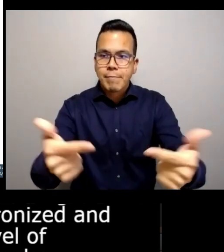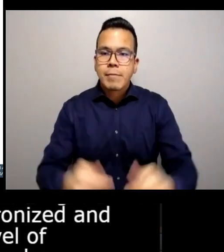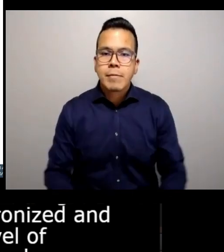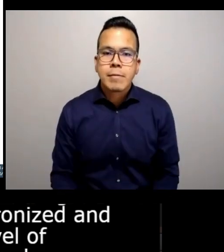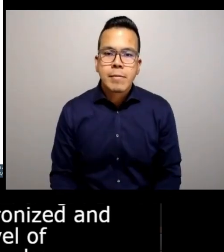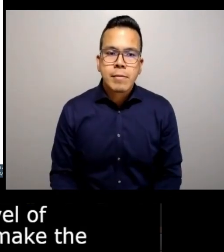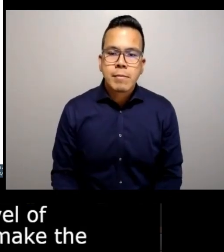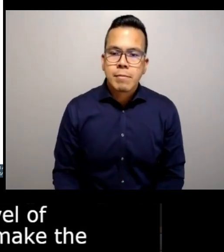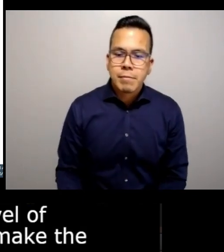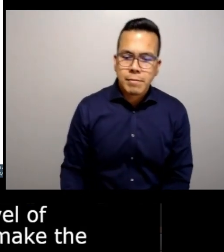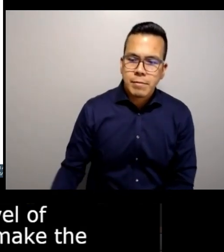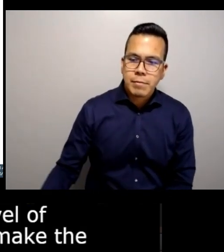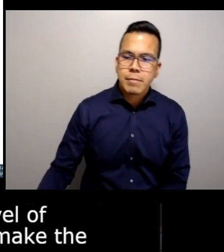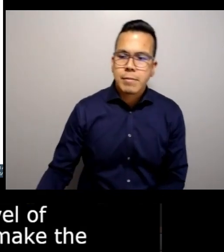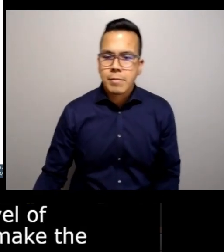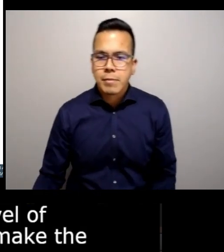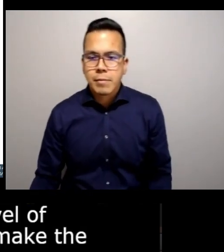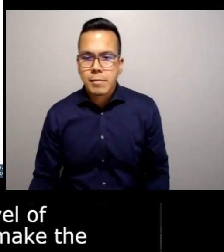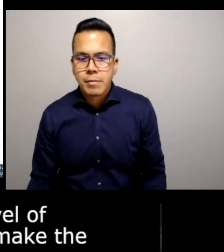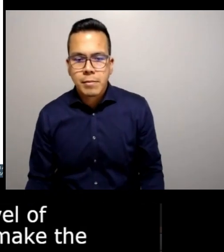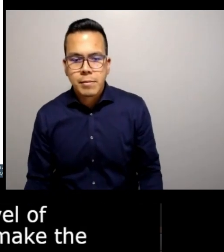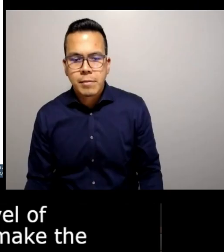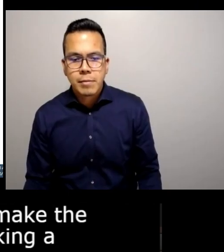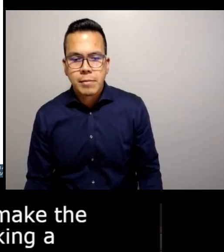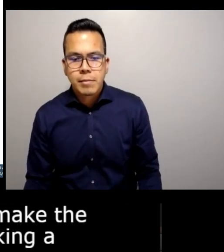to someone who's speaking a different language.